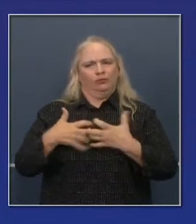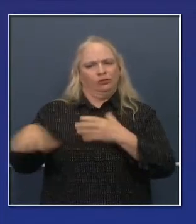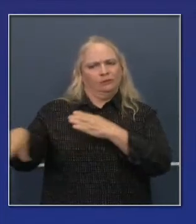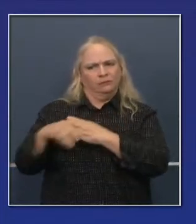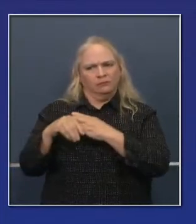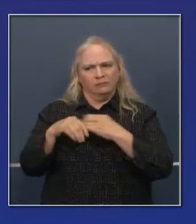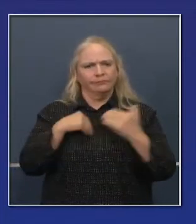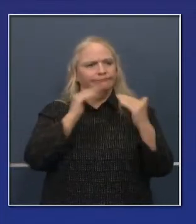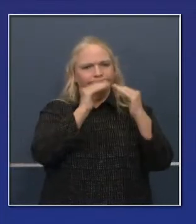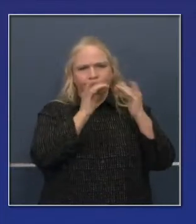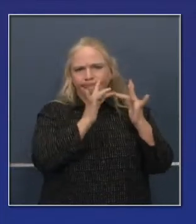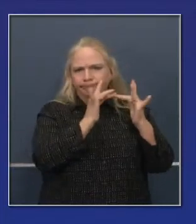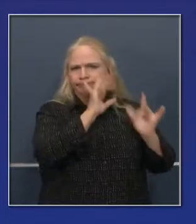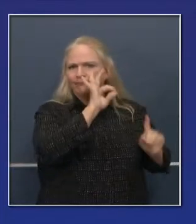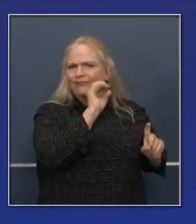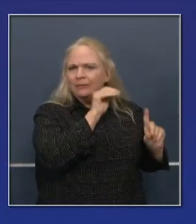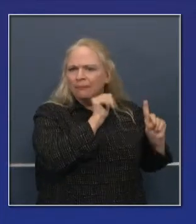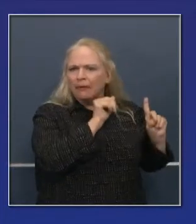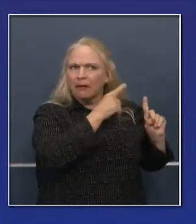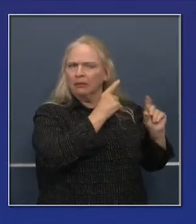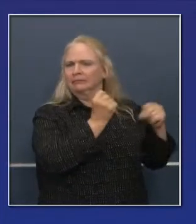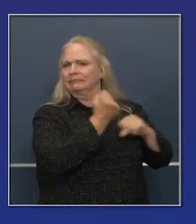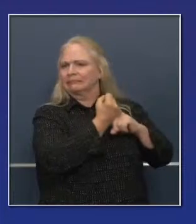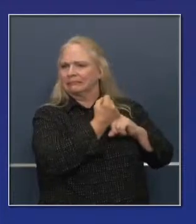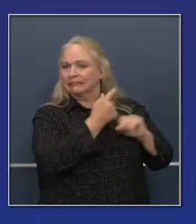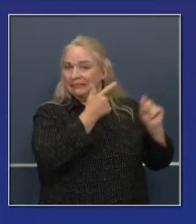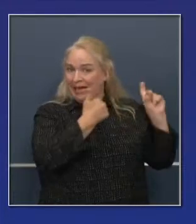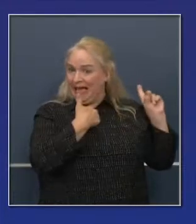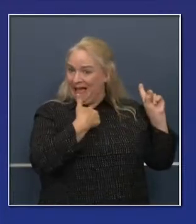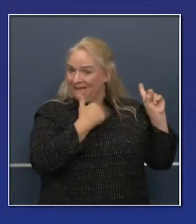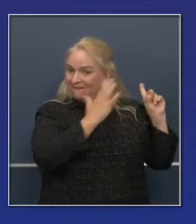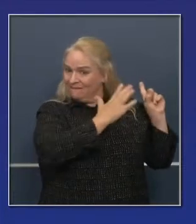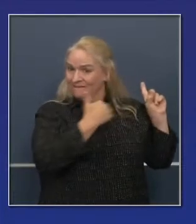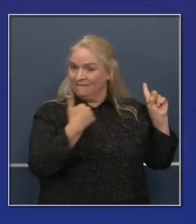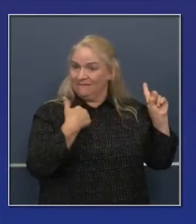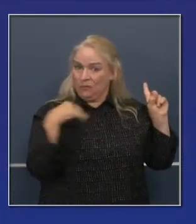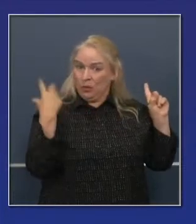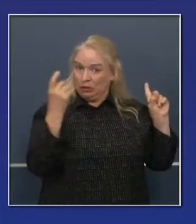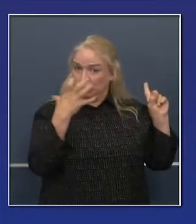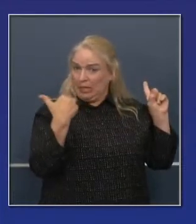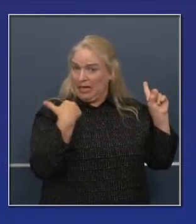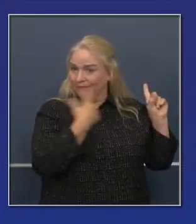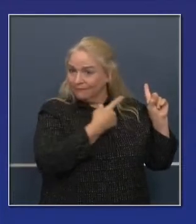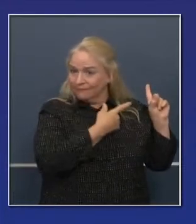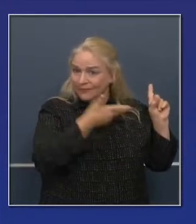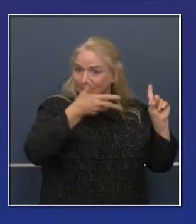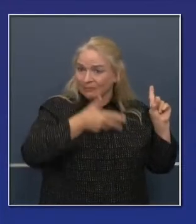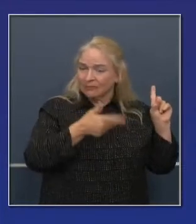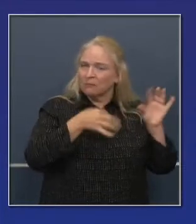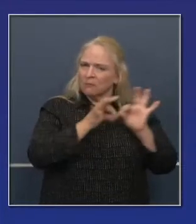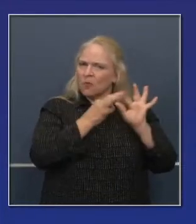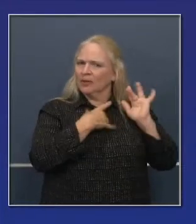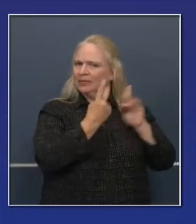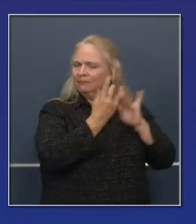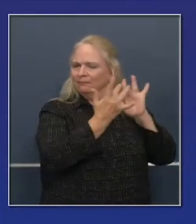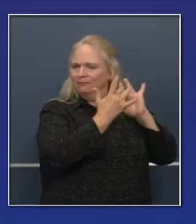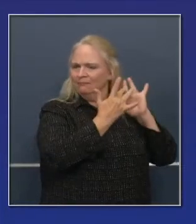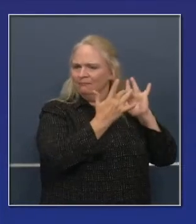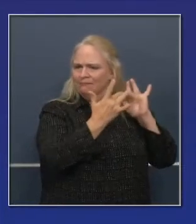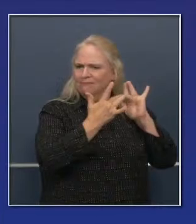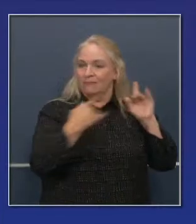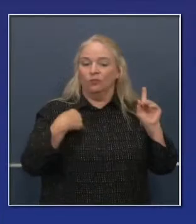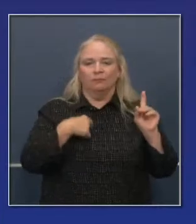partners, about what the national stockpile on ventilators look like. It's an important thing to do at this stage because,